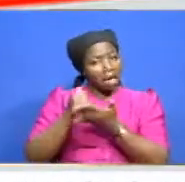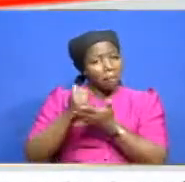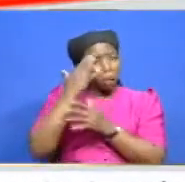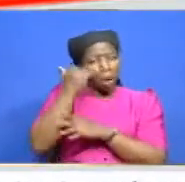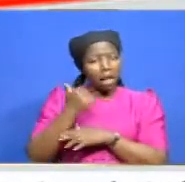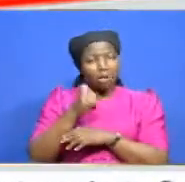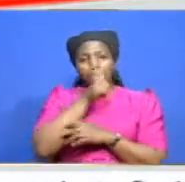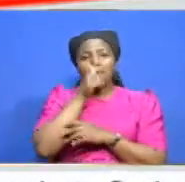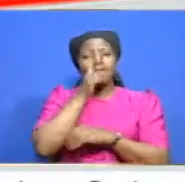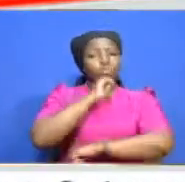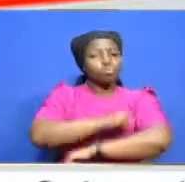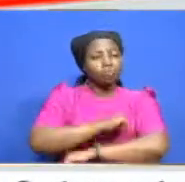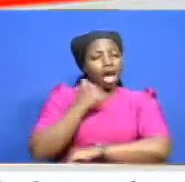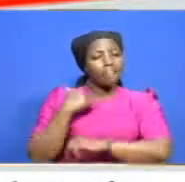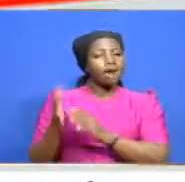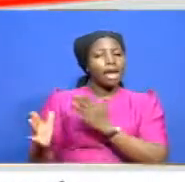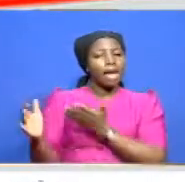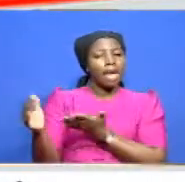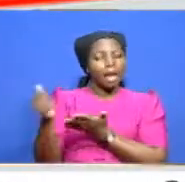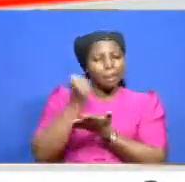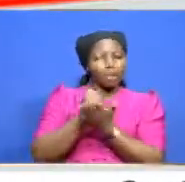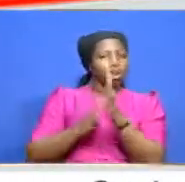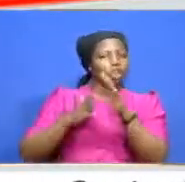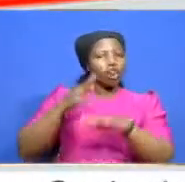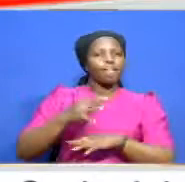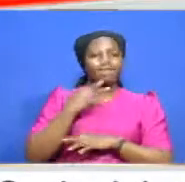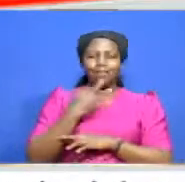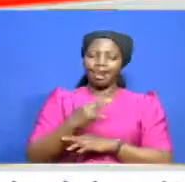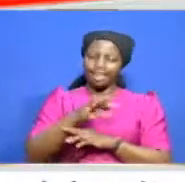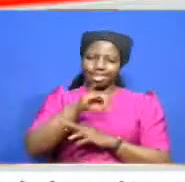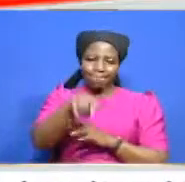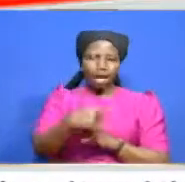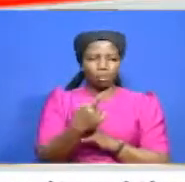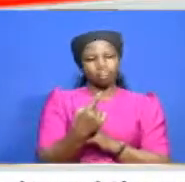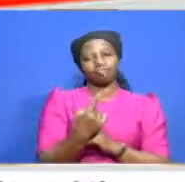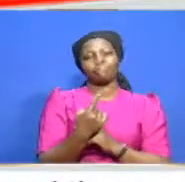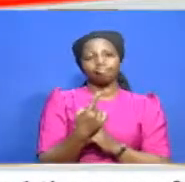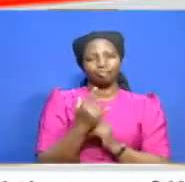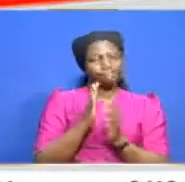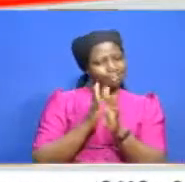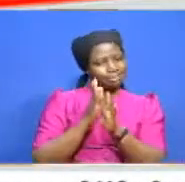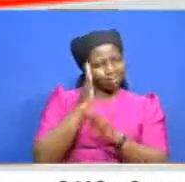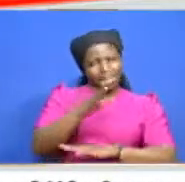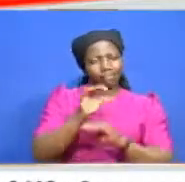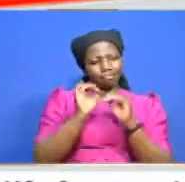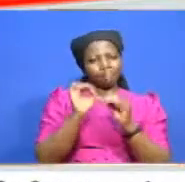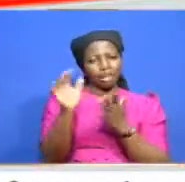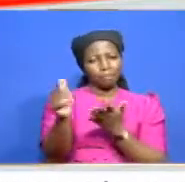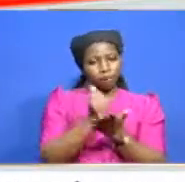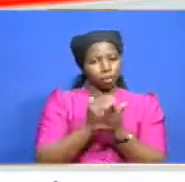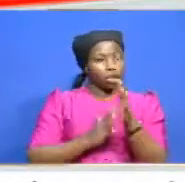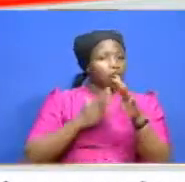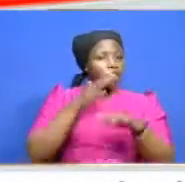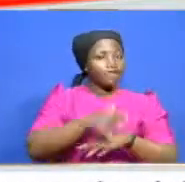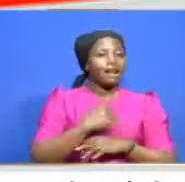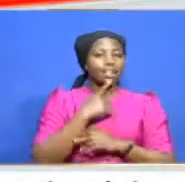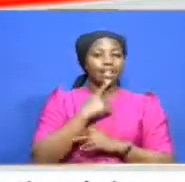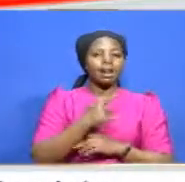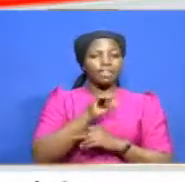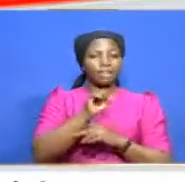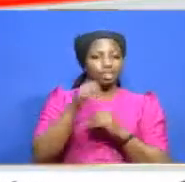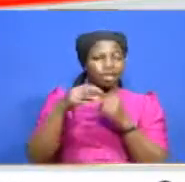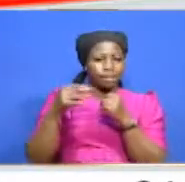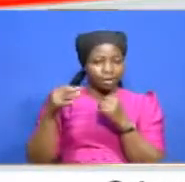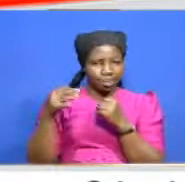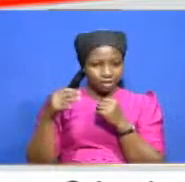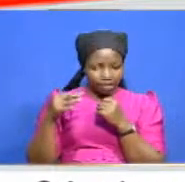have employed over 300,000 in direct employment, over 158,000 teachers, and over